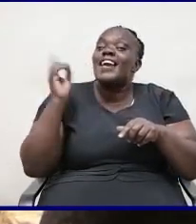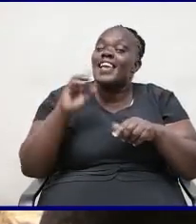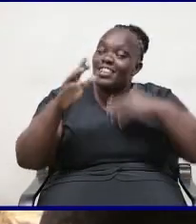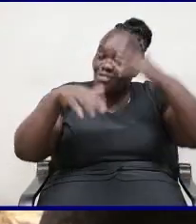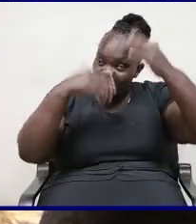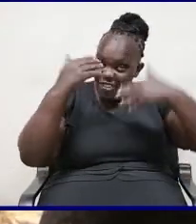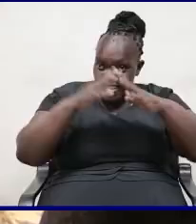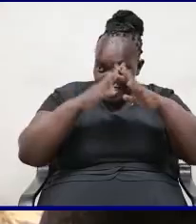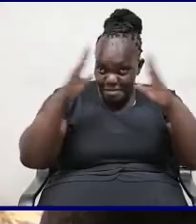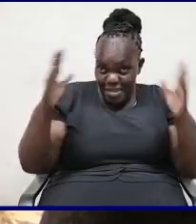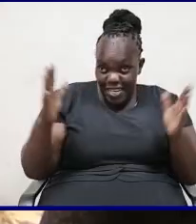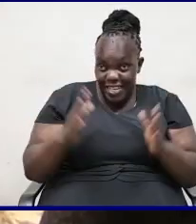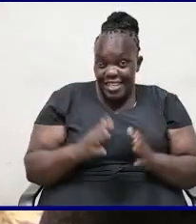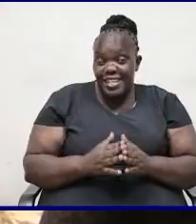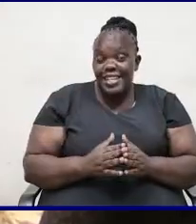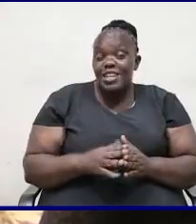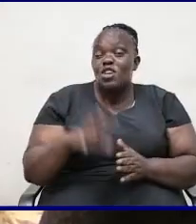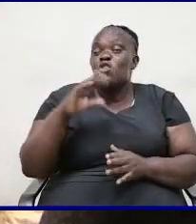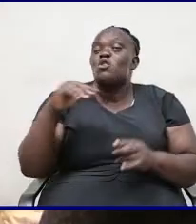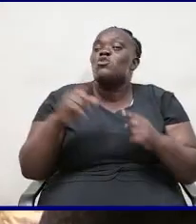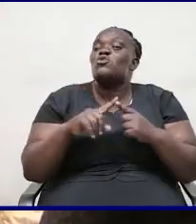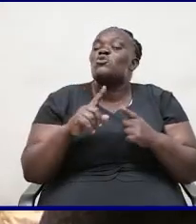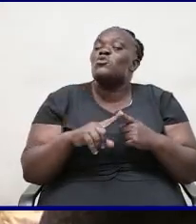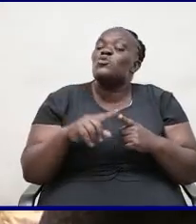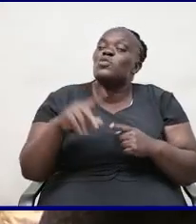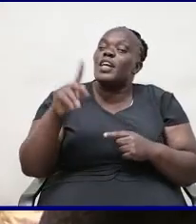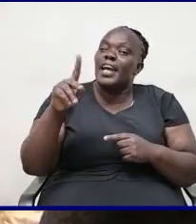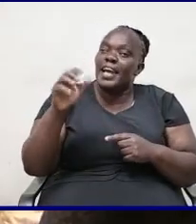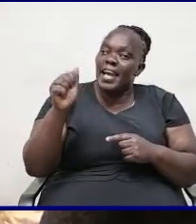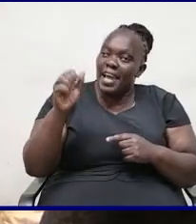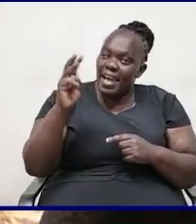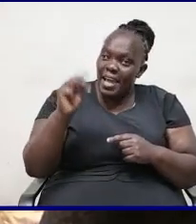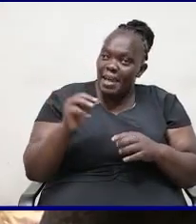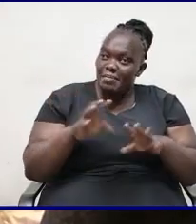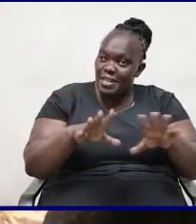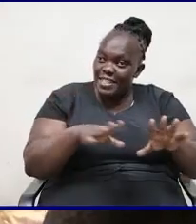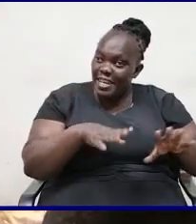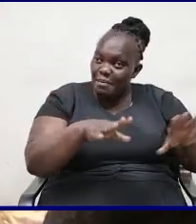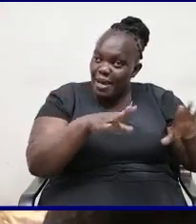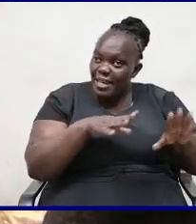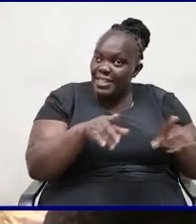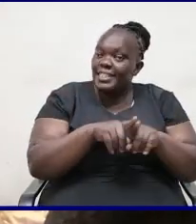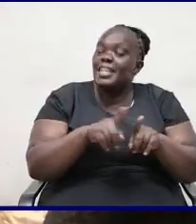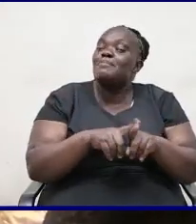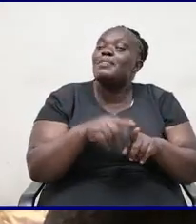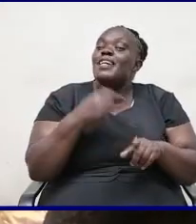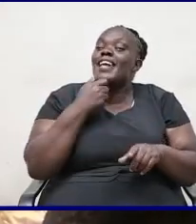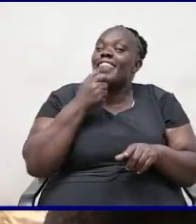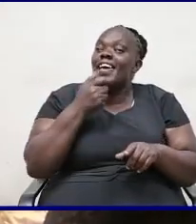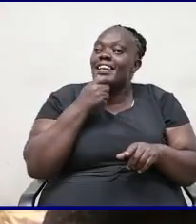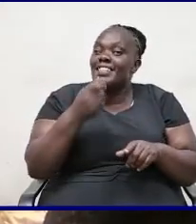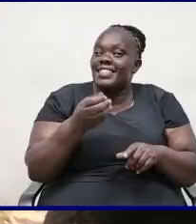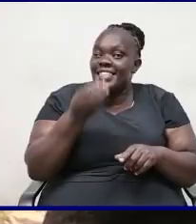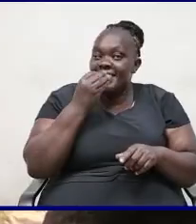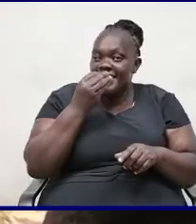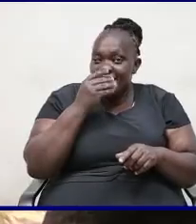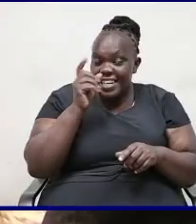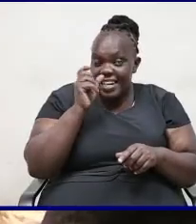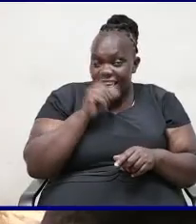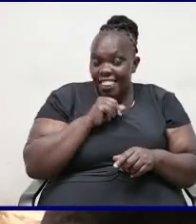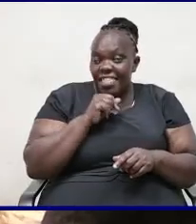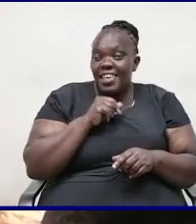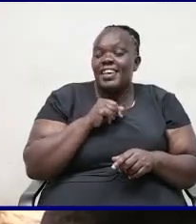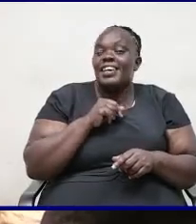ni university kubwa sana. You know, And we used to go to KM kula chapati hapo na babenda huko. na Githeri. Na Githeri. Pia kilomita 1